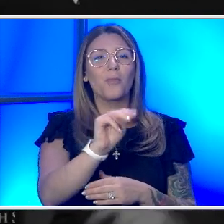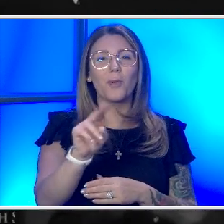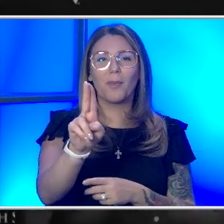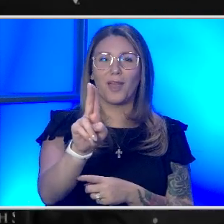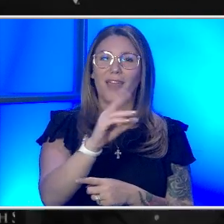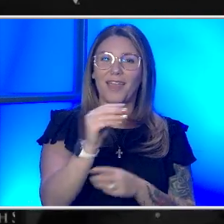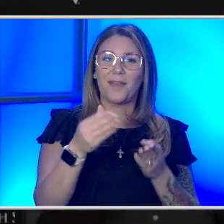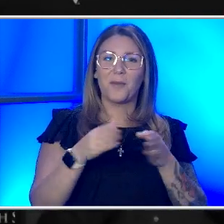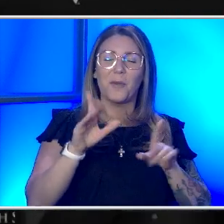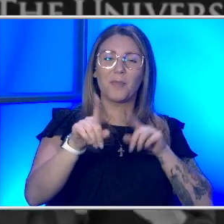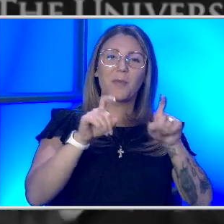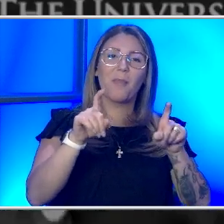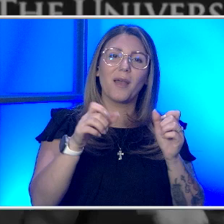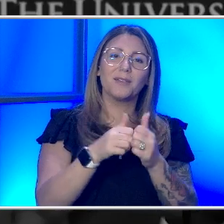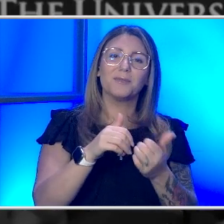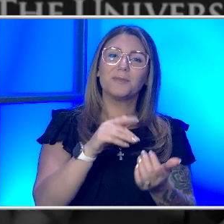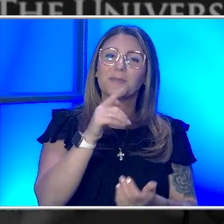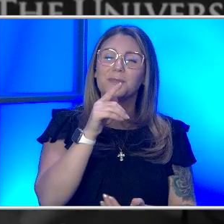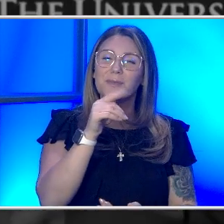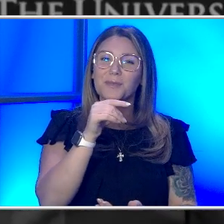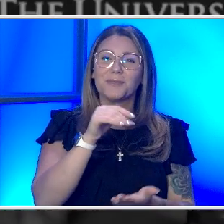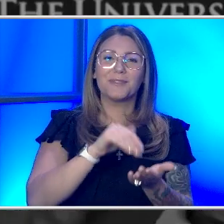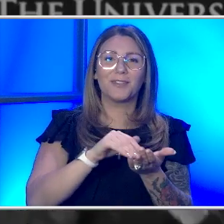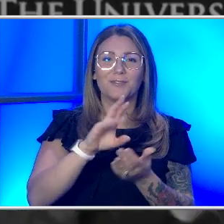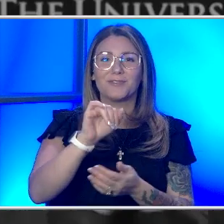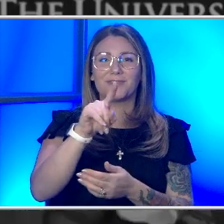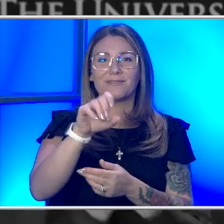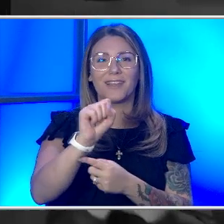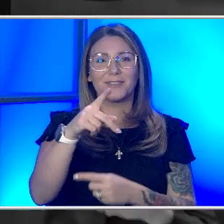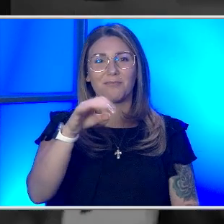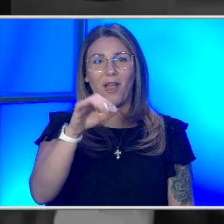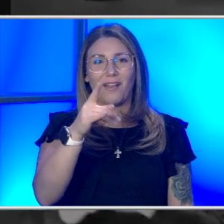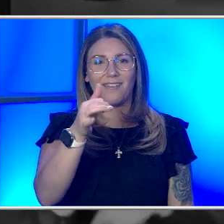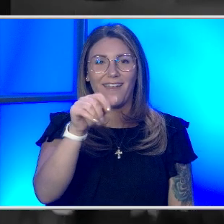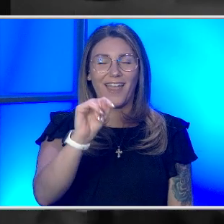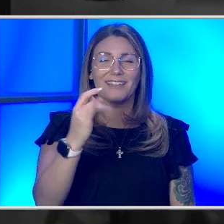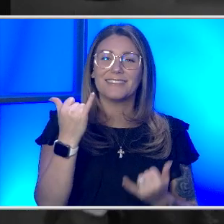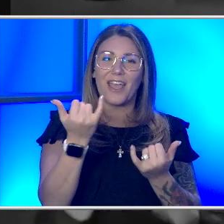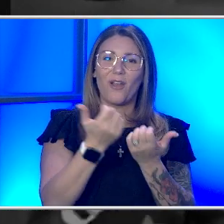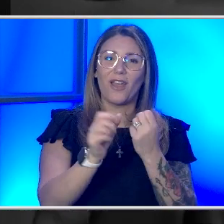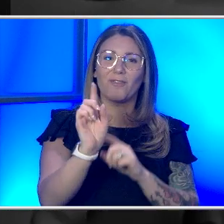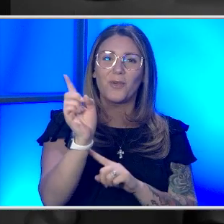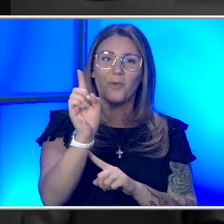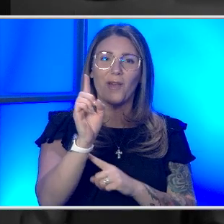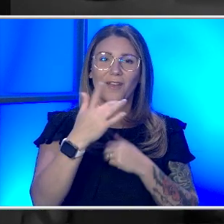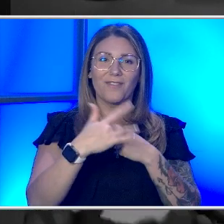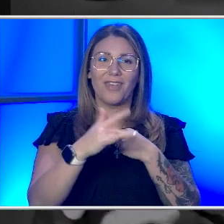mics with Dr. Stites podcasts. Now, everywhere podcasts are available.